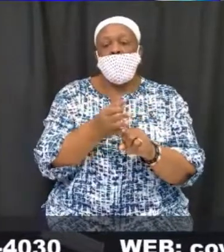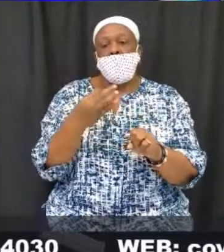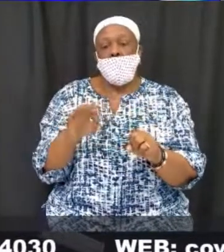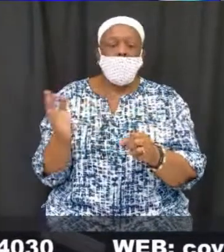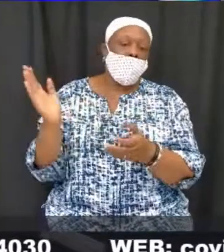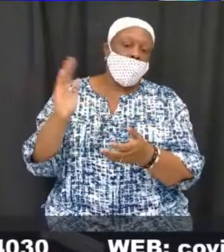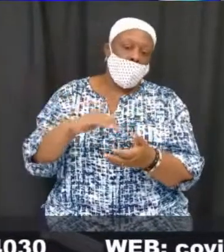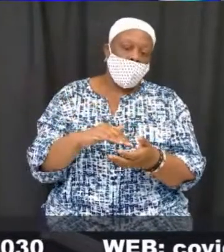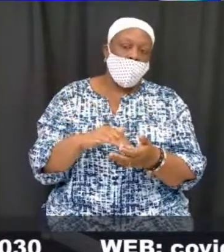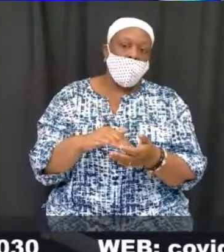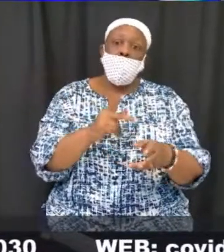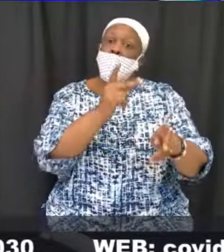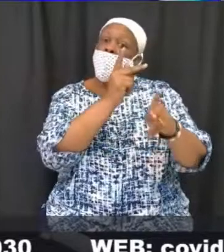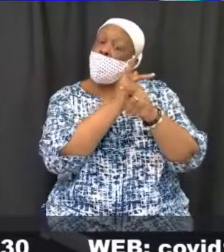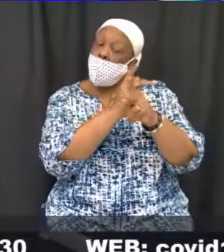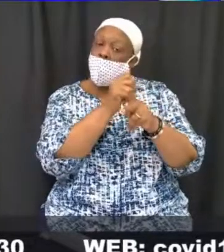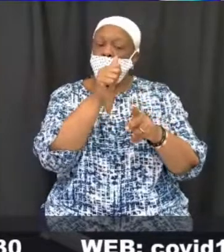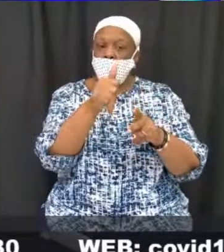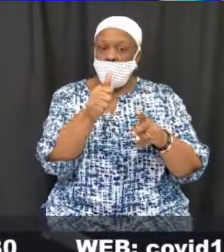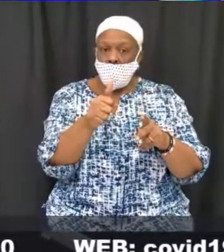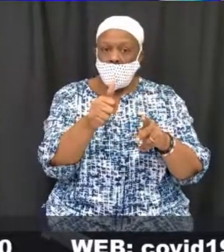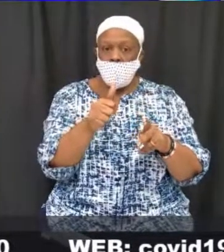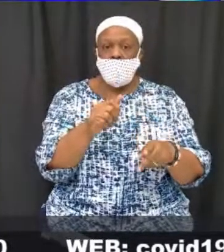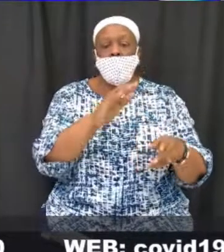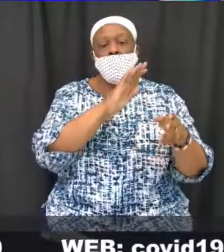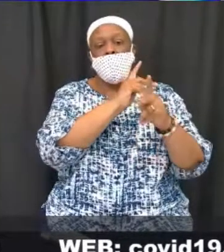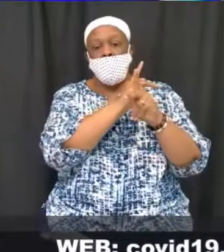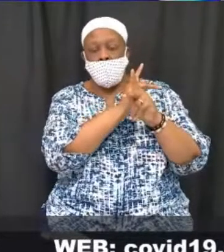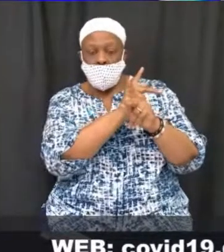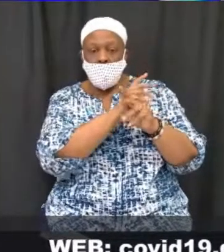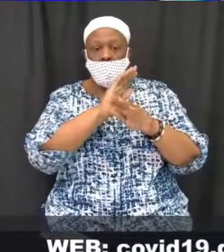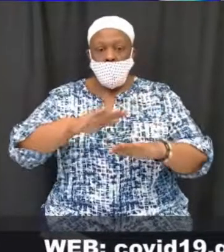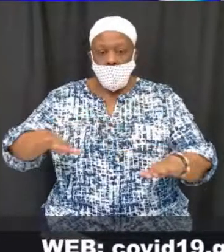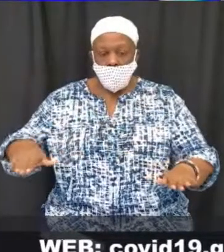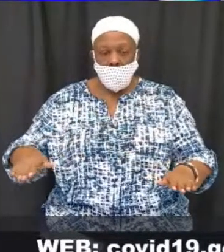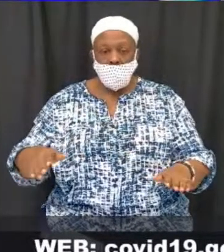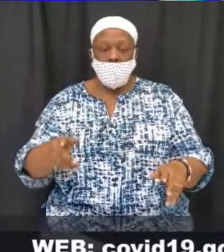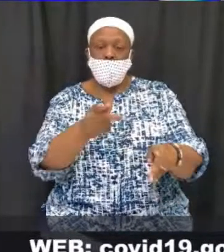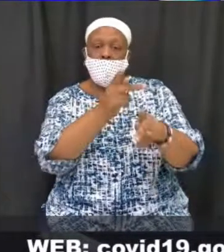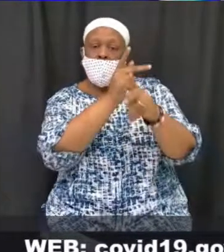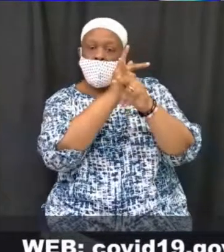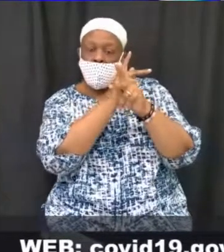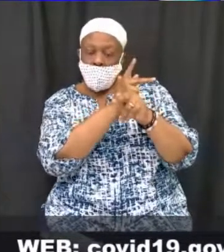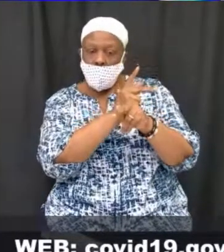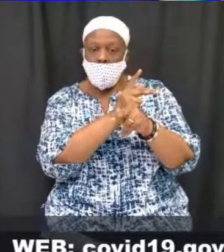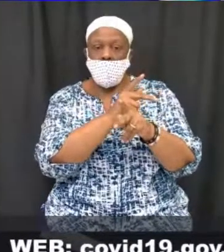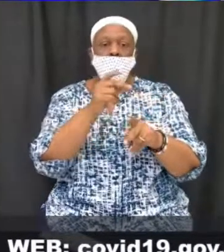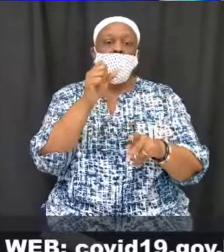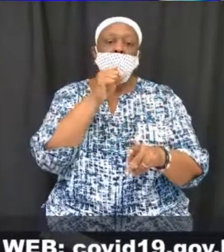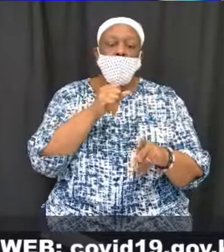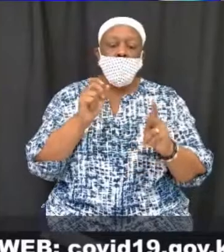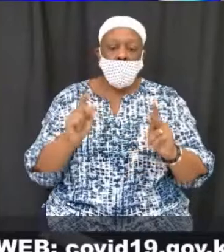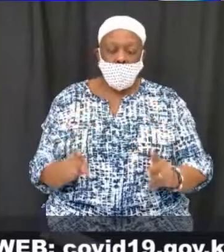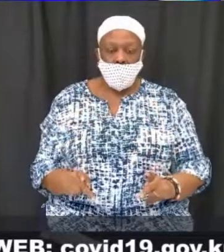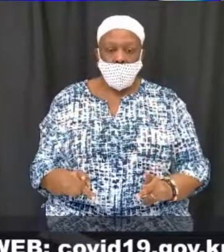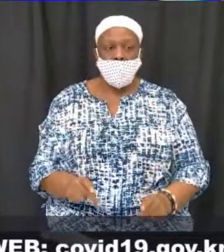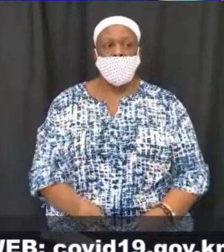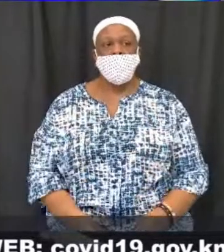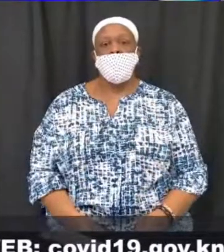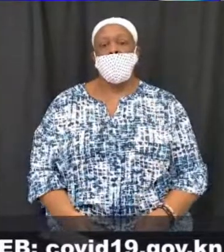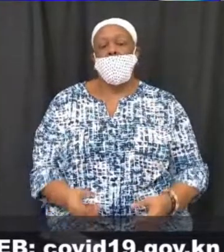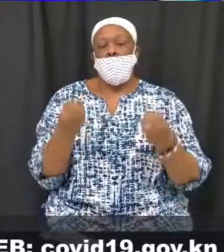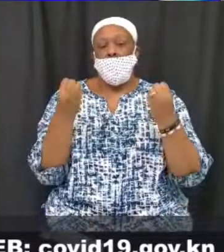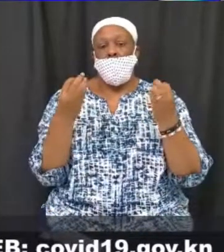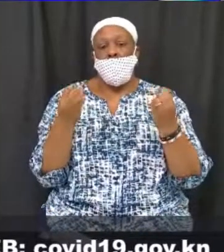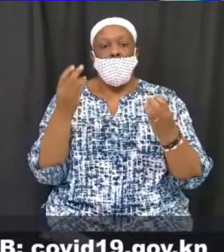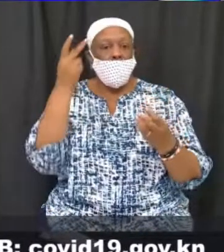and our school children and the elderly and frail. So many parents have called me, some in tears and fearful as the